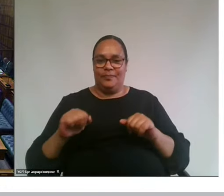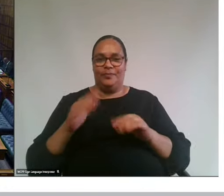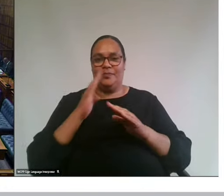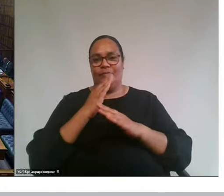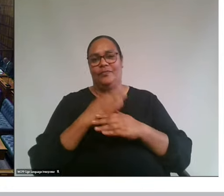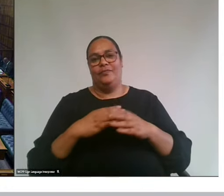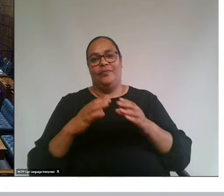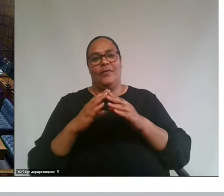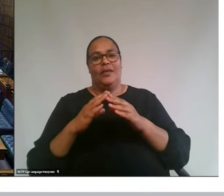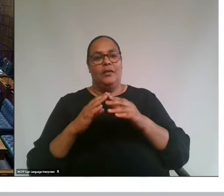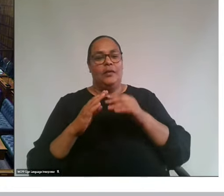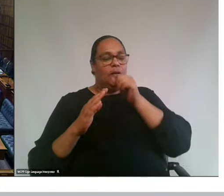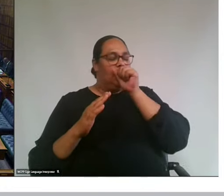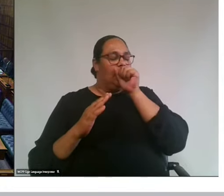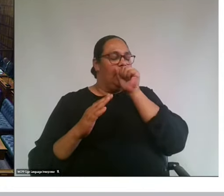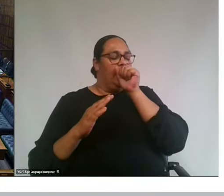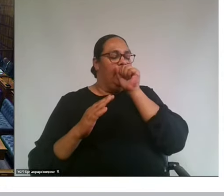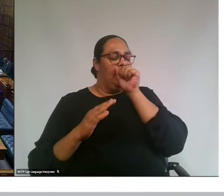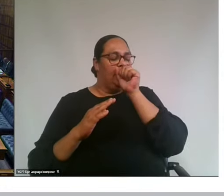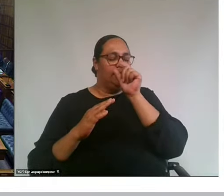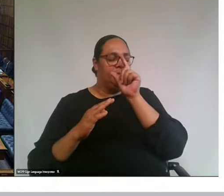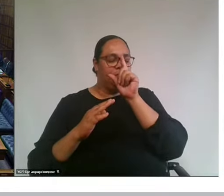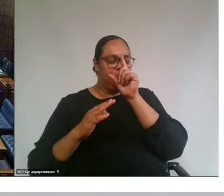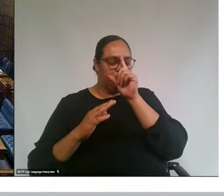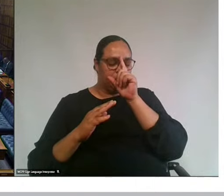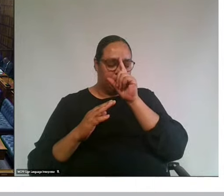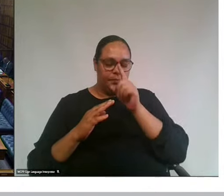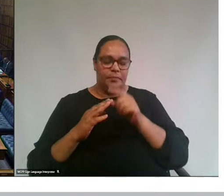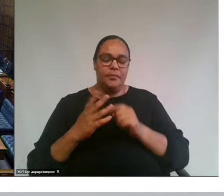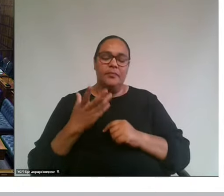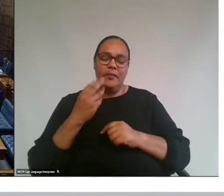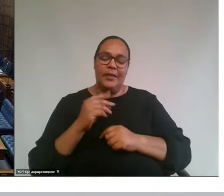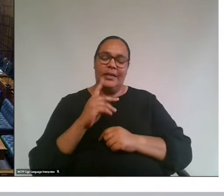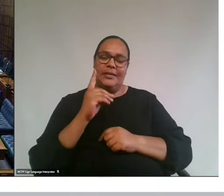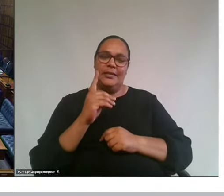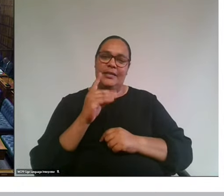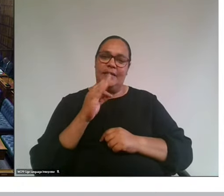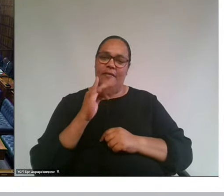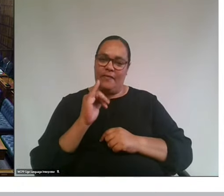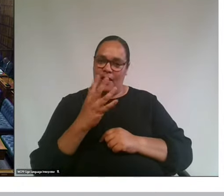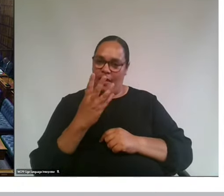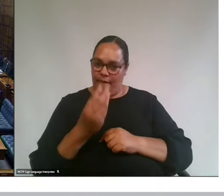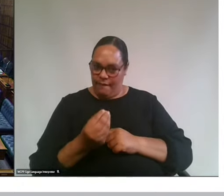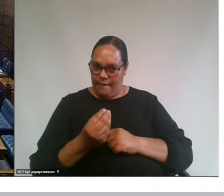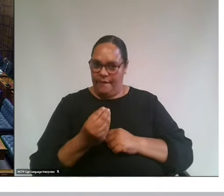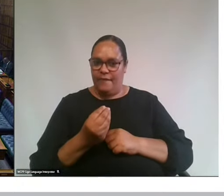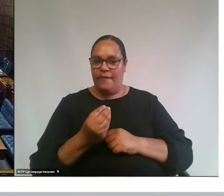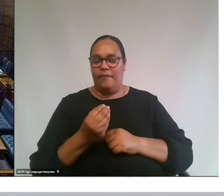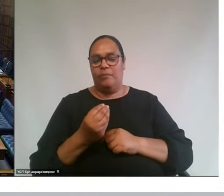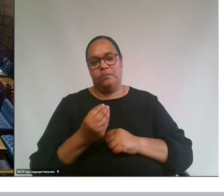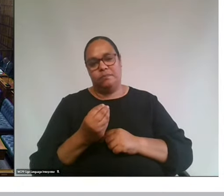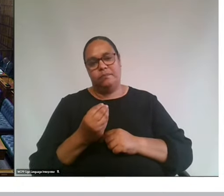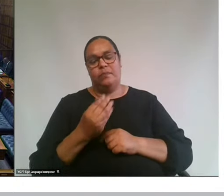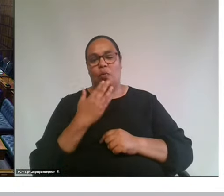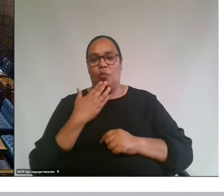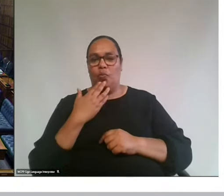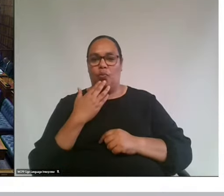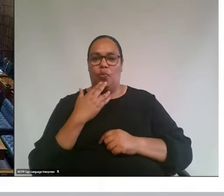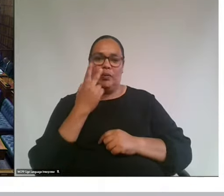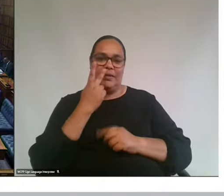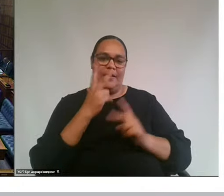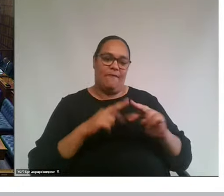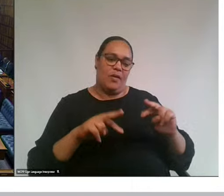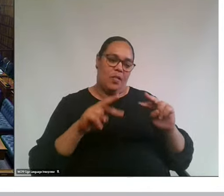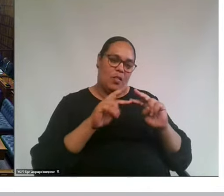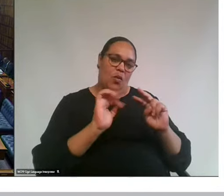sector so um there are dfis um uh who see value